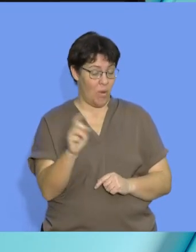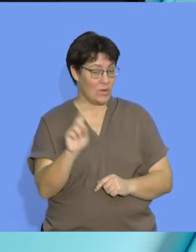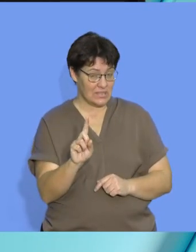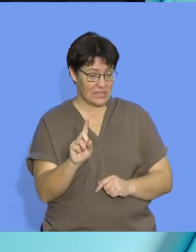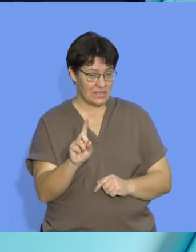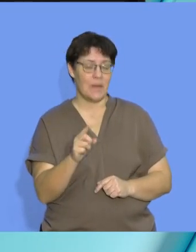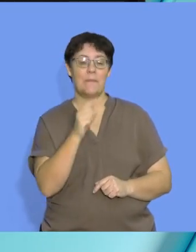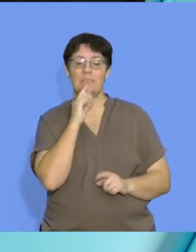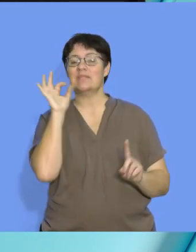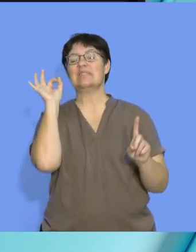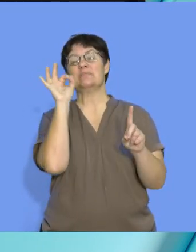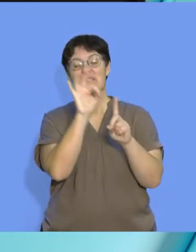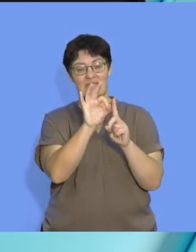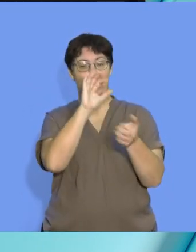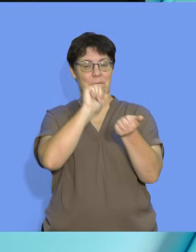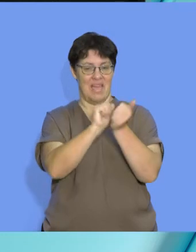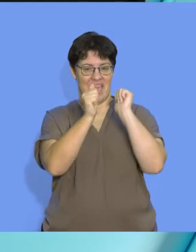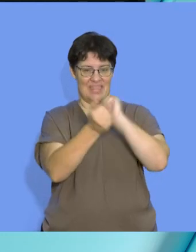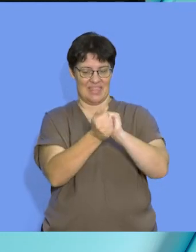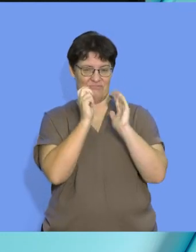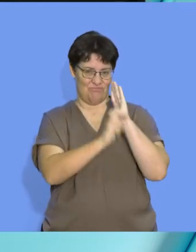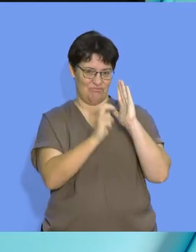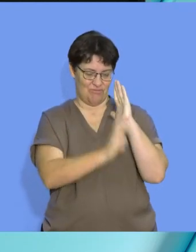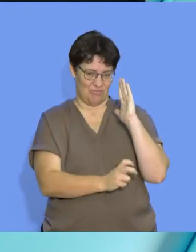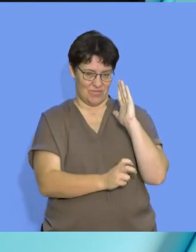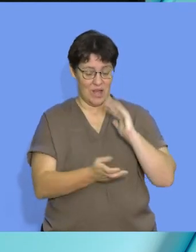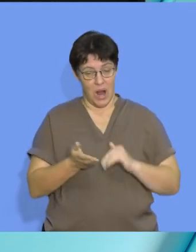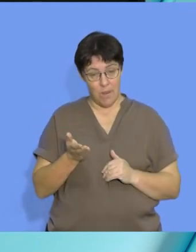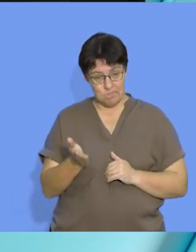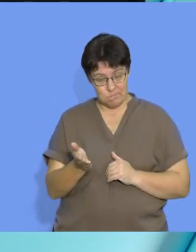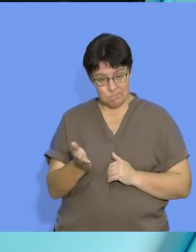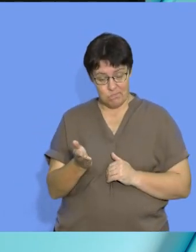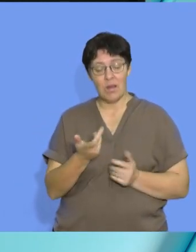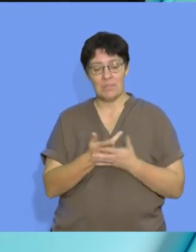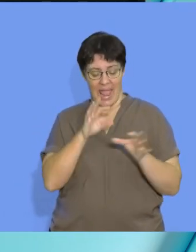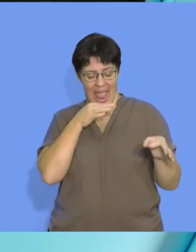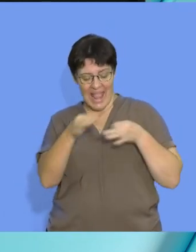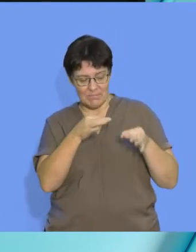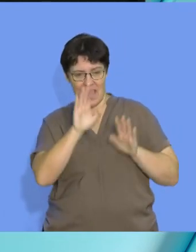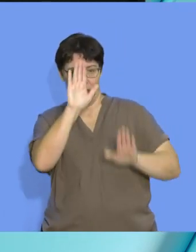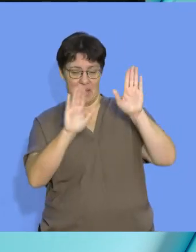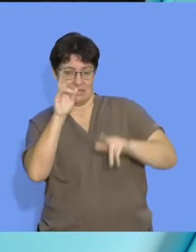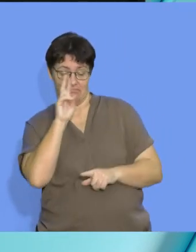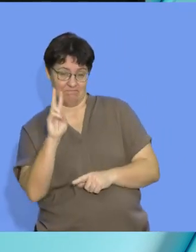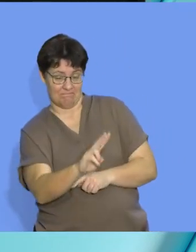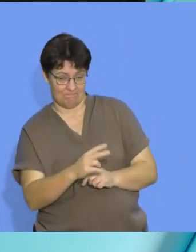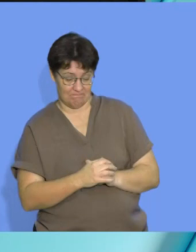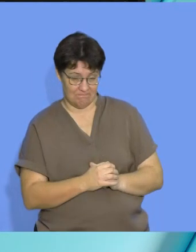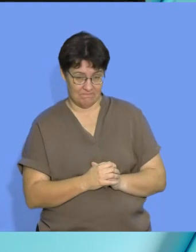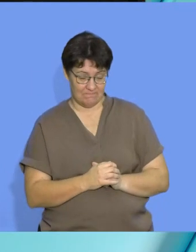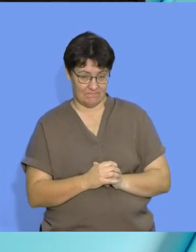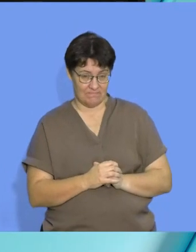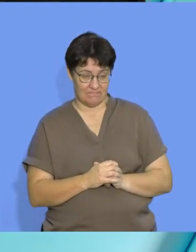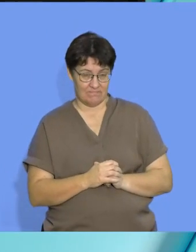that I need a specific mathematical rule that can help me describe the pattern that I'm seeing.